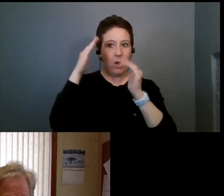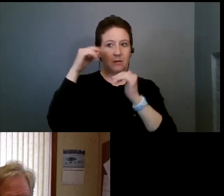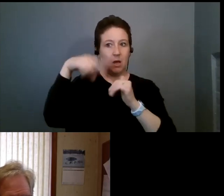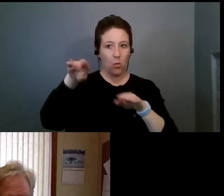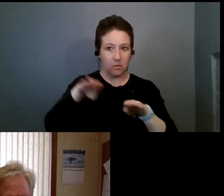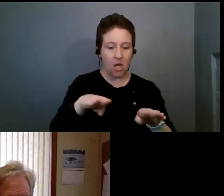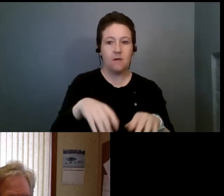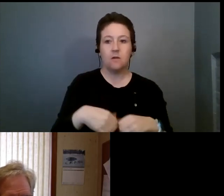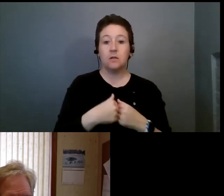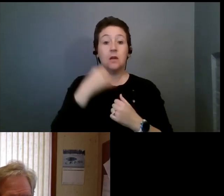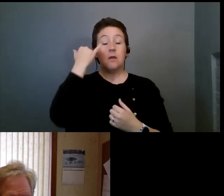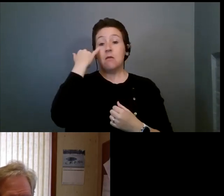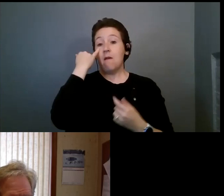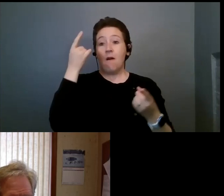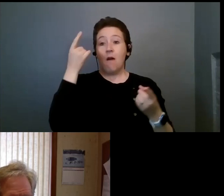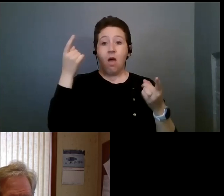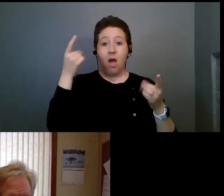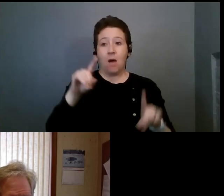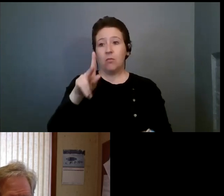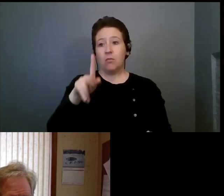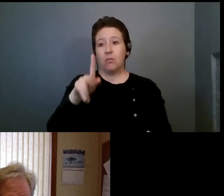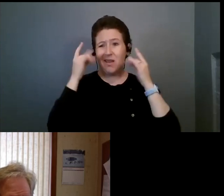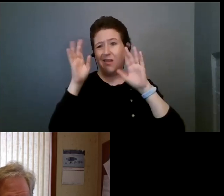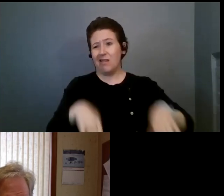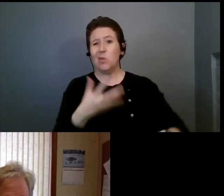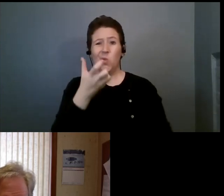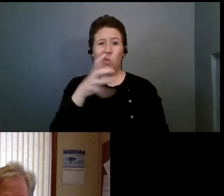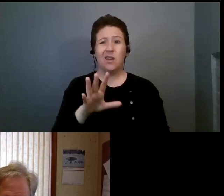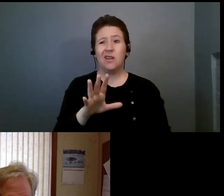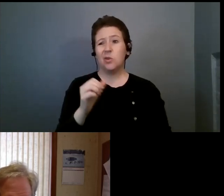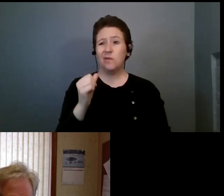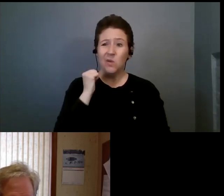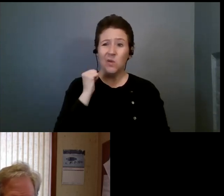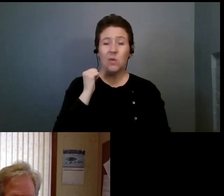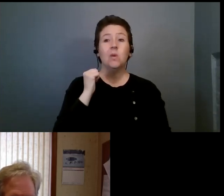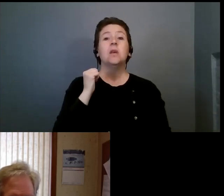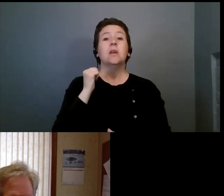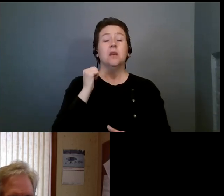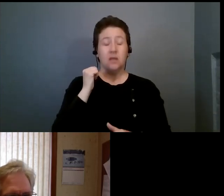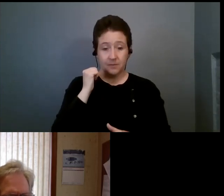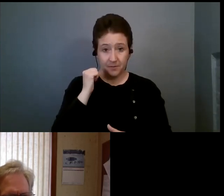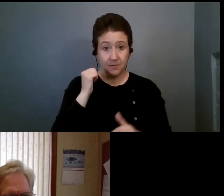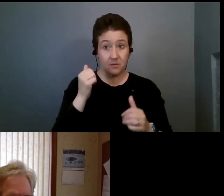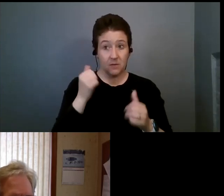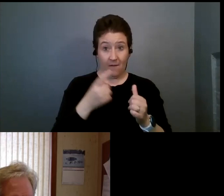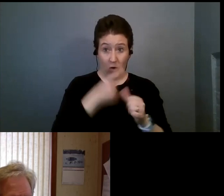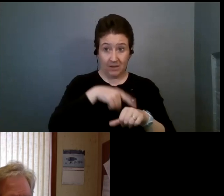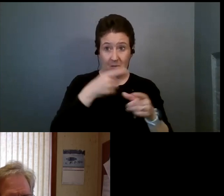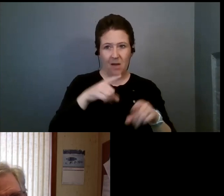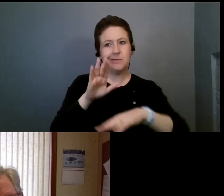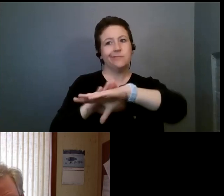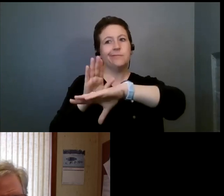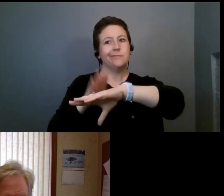if somebody were to refuse to wear a mask, the first offense will probably be a warning.